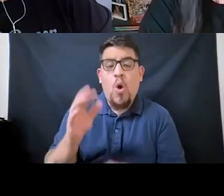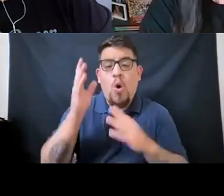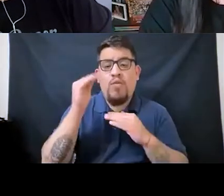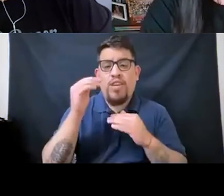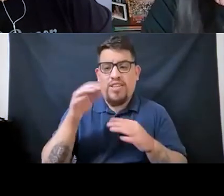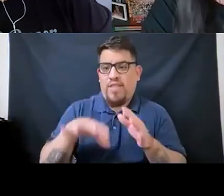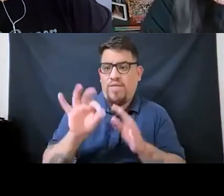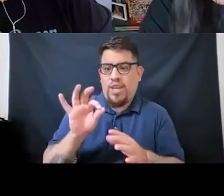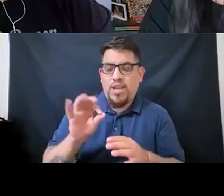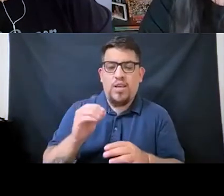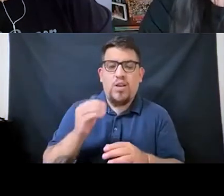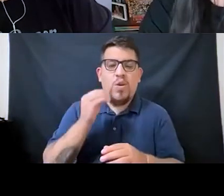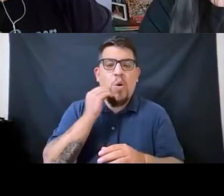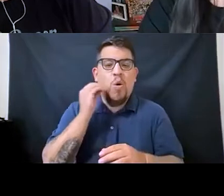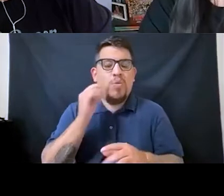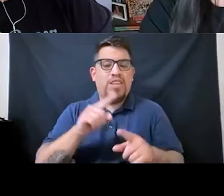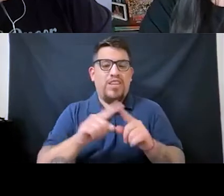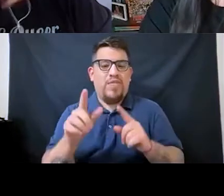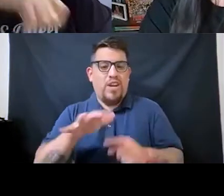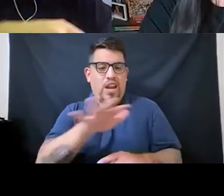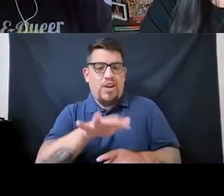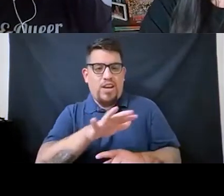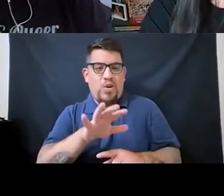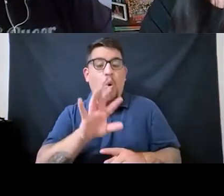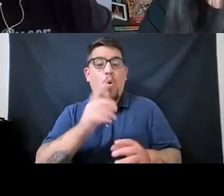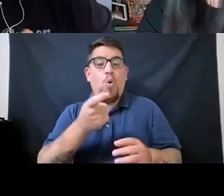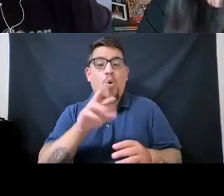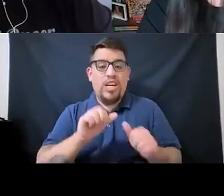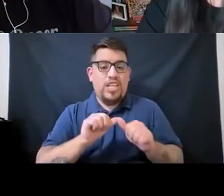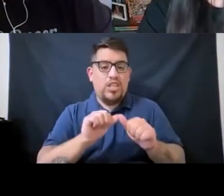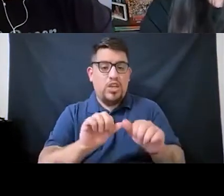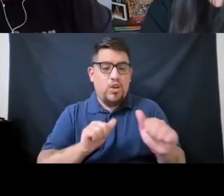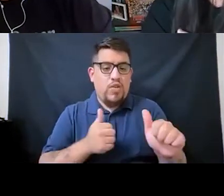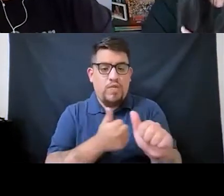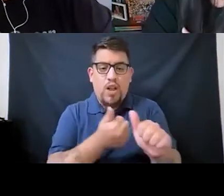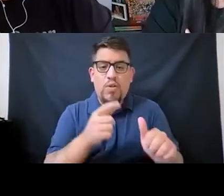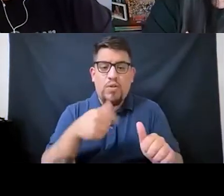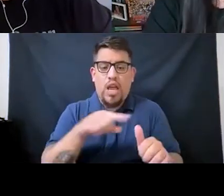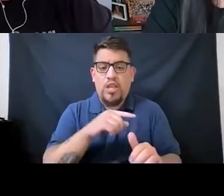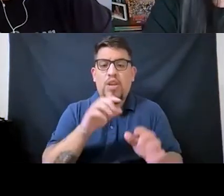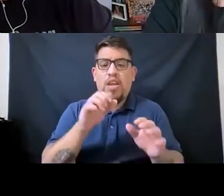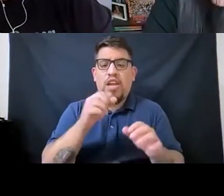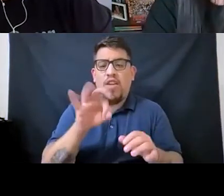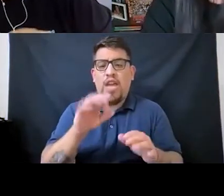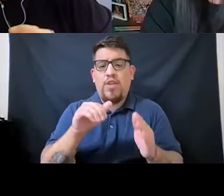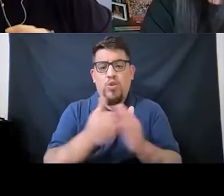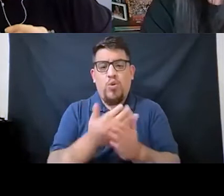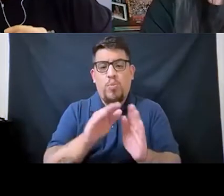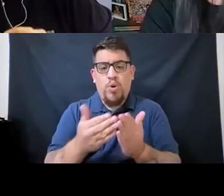in other places, or maybe just keep following us, because if there is another anthology, maybe we can rehome those pieces.